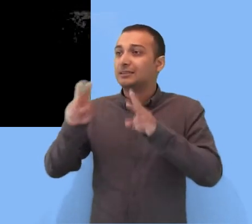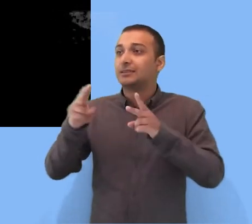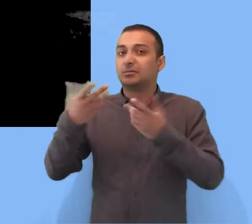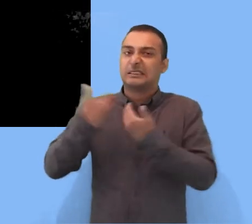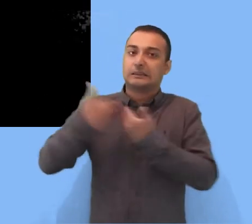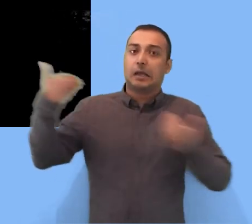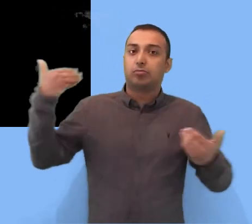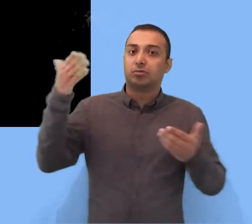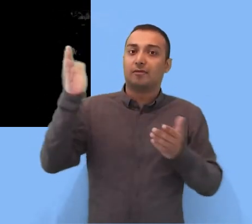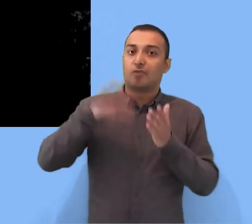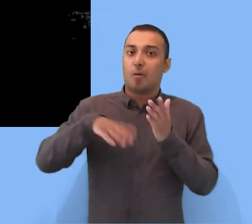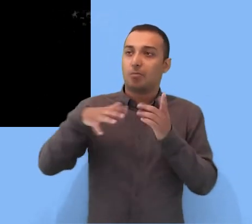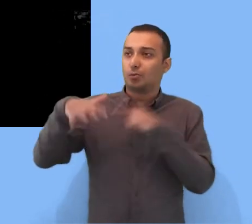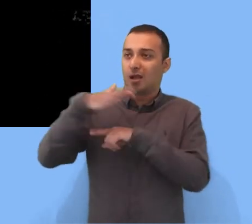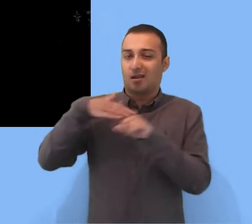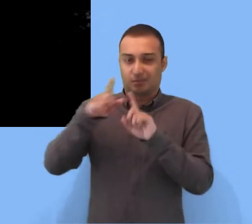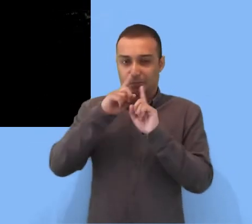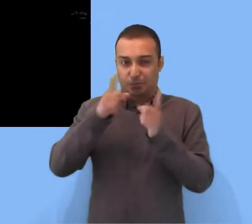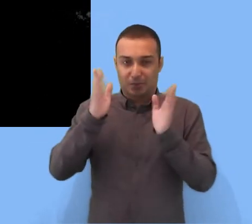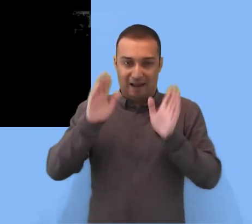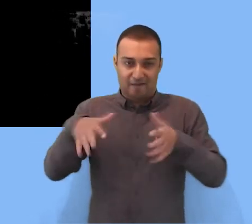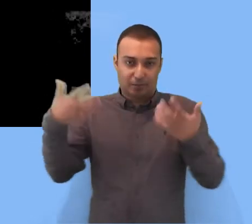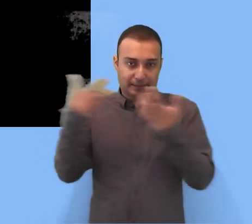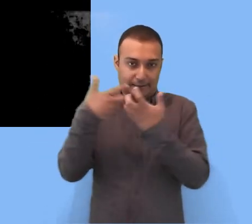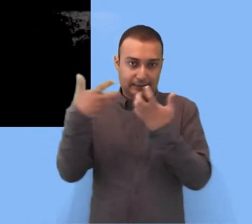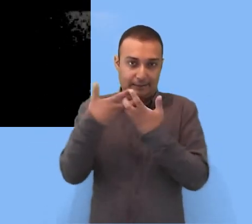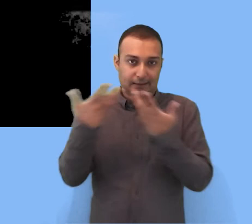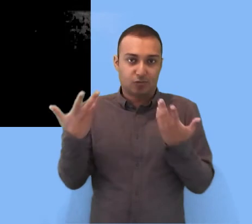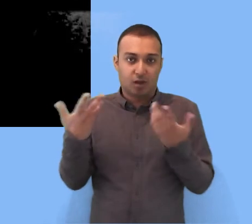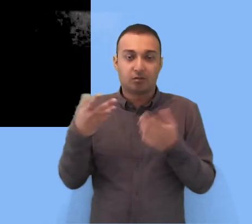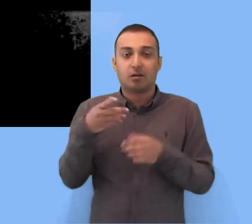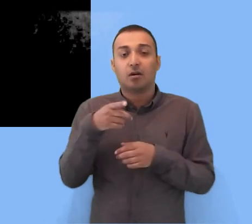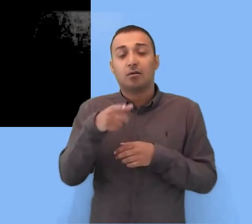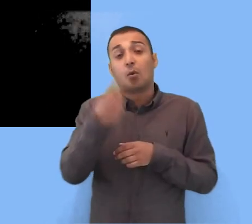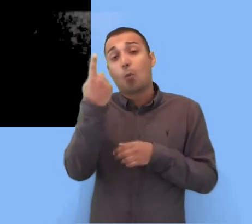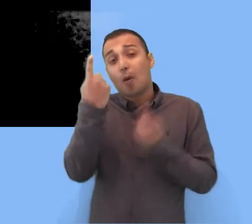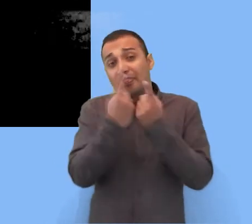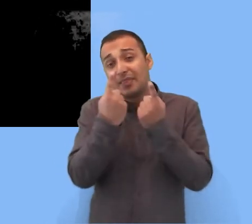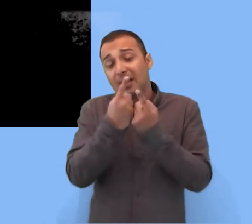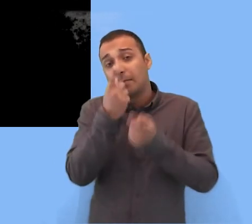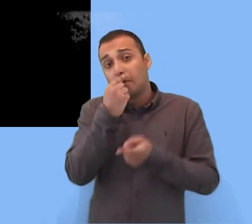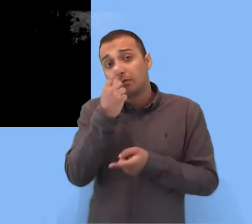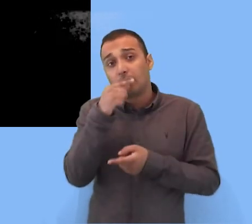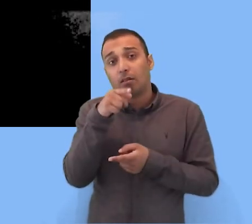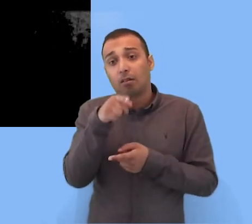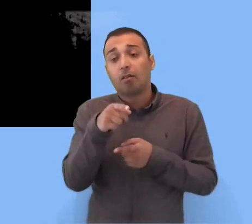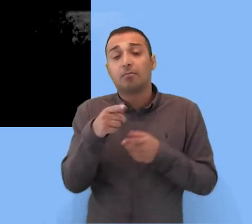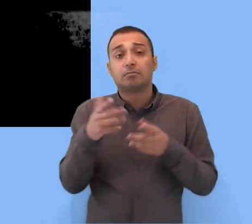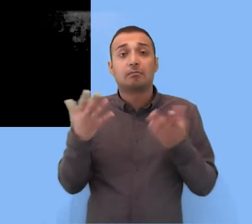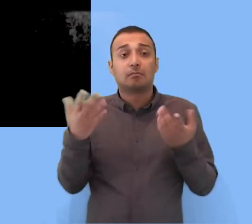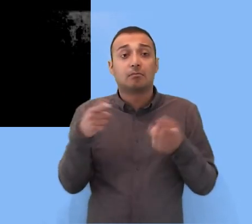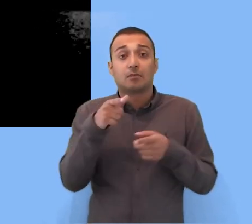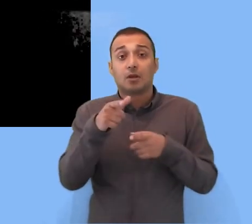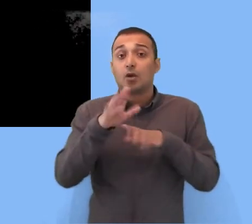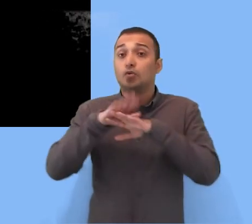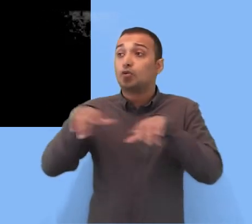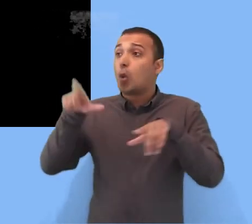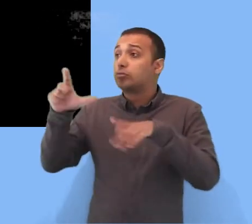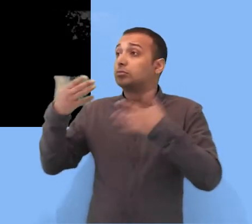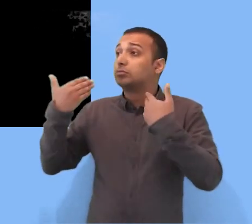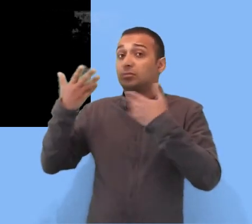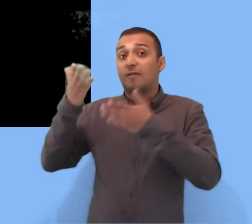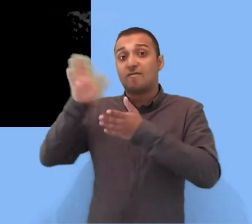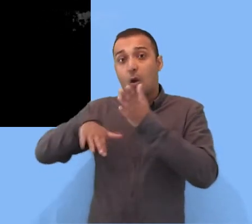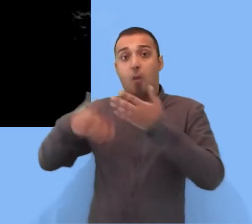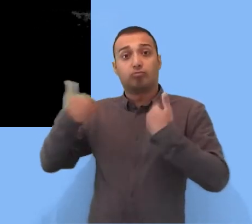things it would look like would be we would get rid of a gap between children from well-off homes